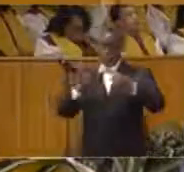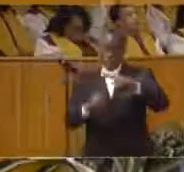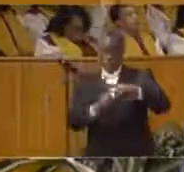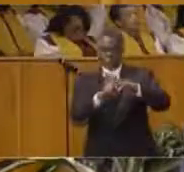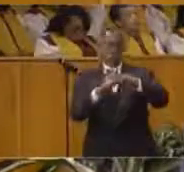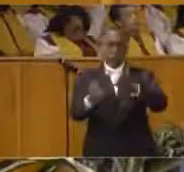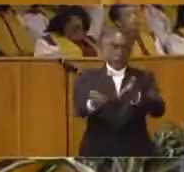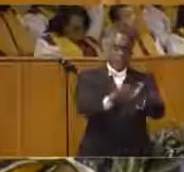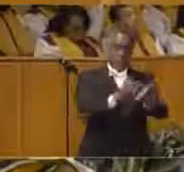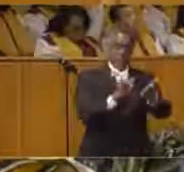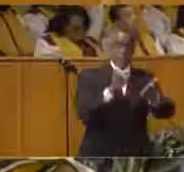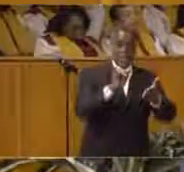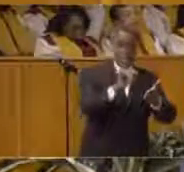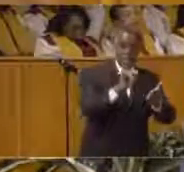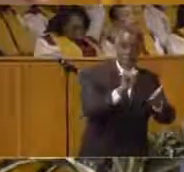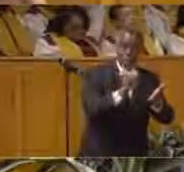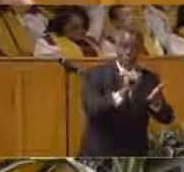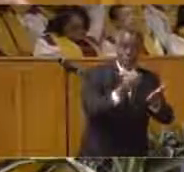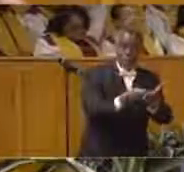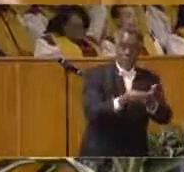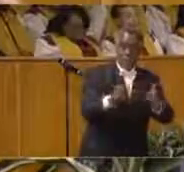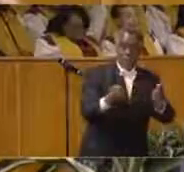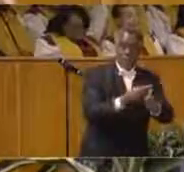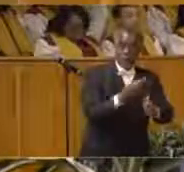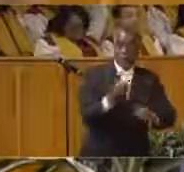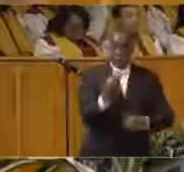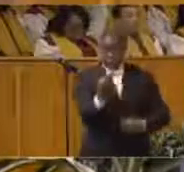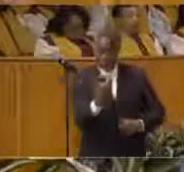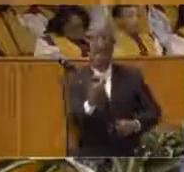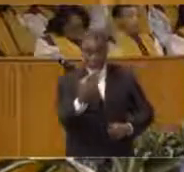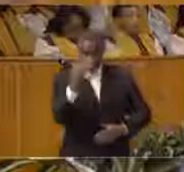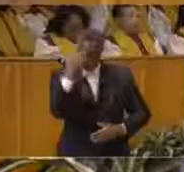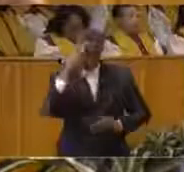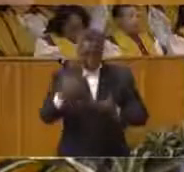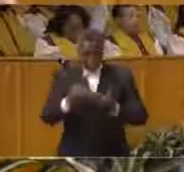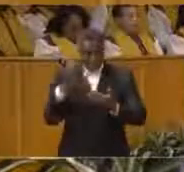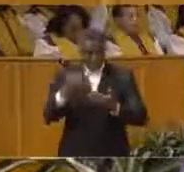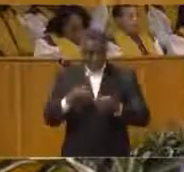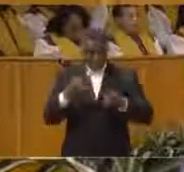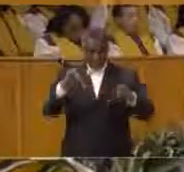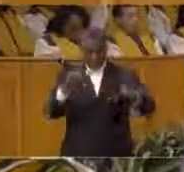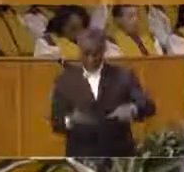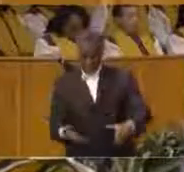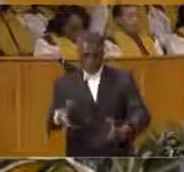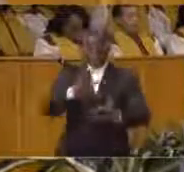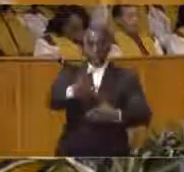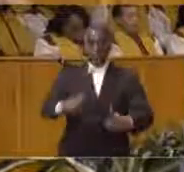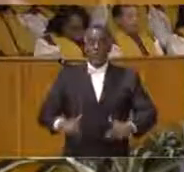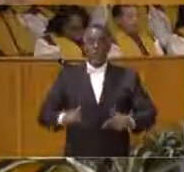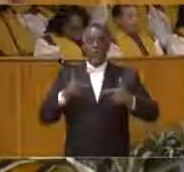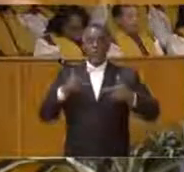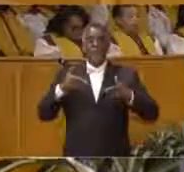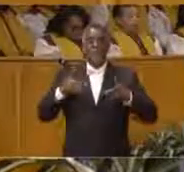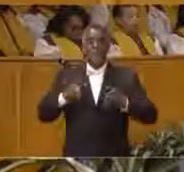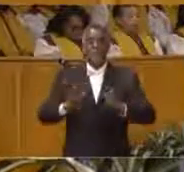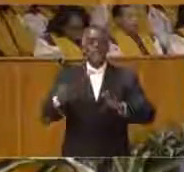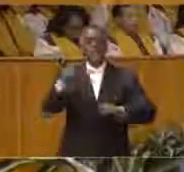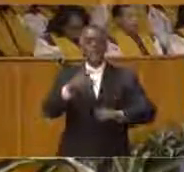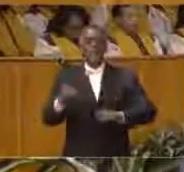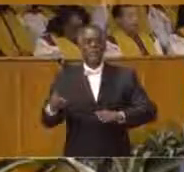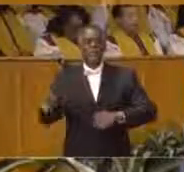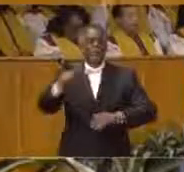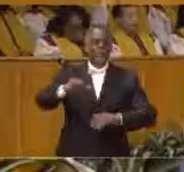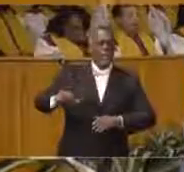first. And you and I both know the easiest way to mess your life up is to let anything